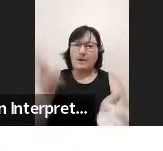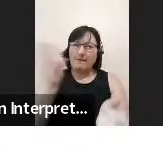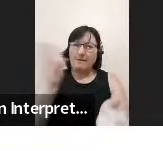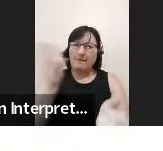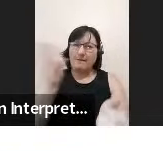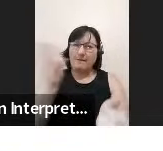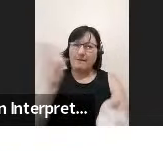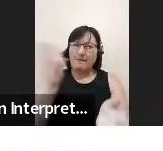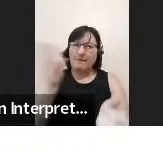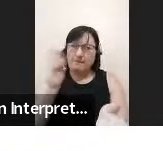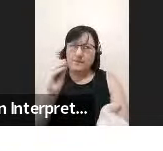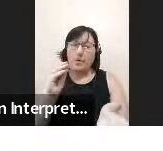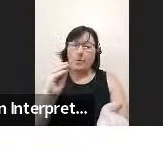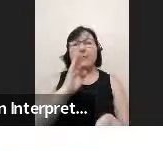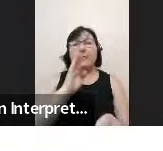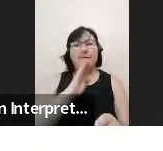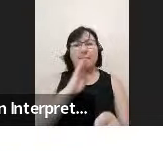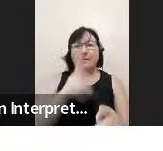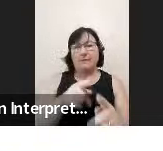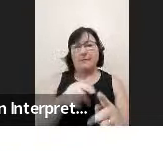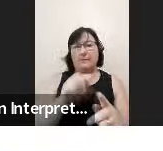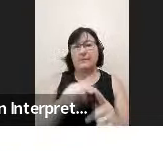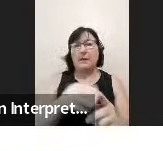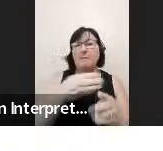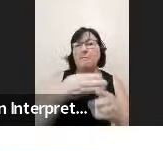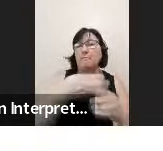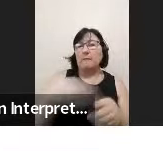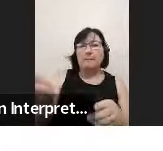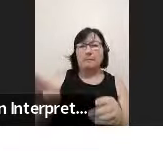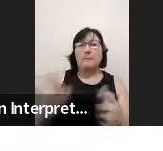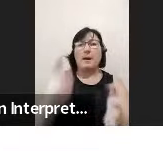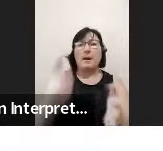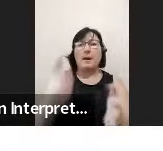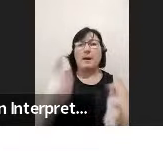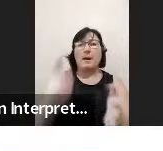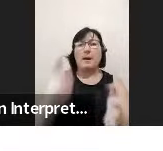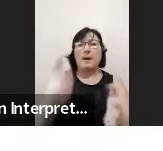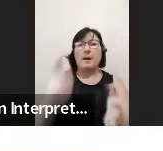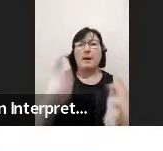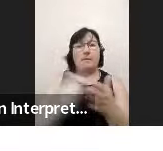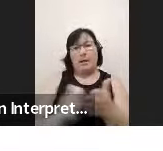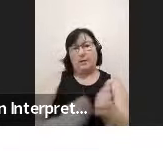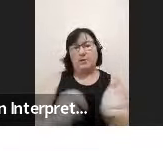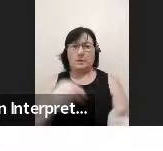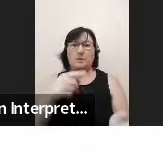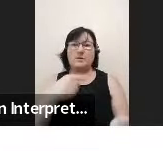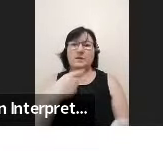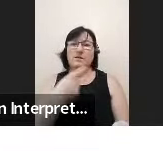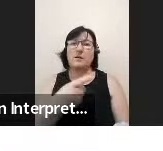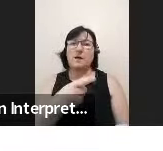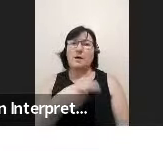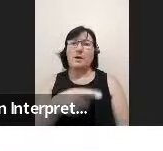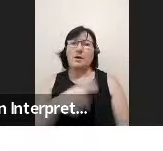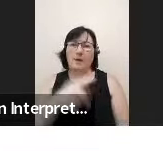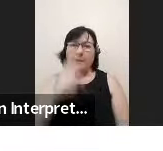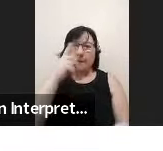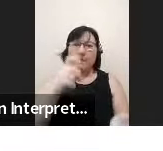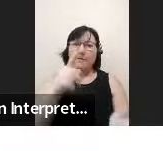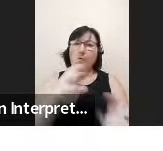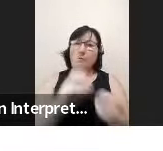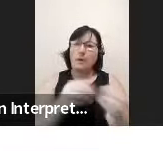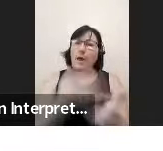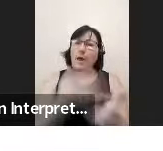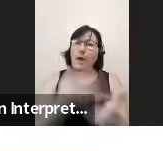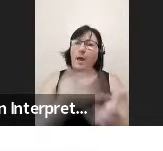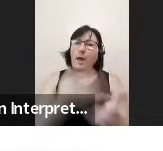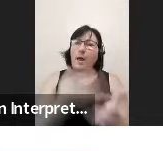necessarily reject applications, because we believe the reason why you made an application, it's because you are interested, and it's because